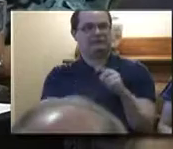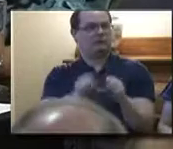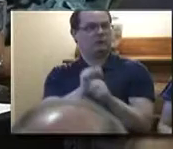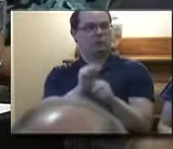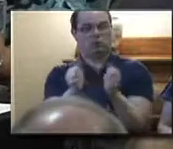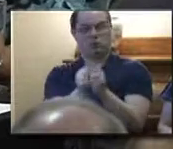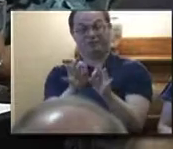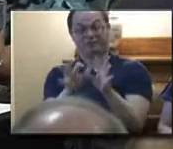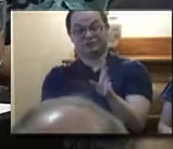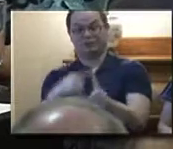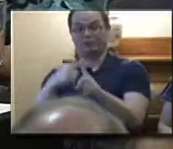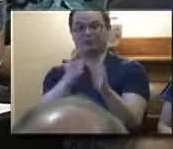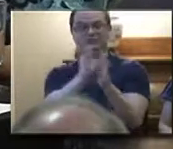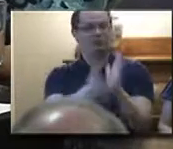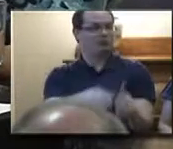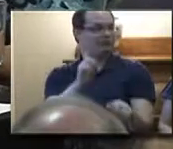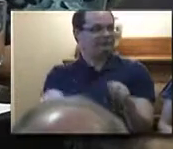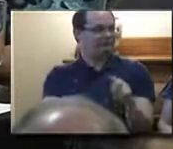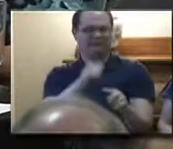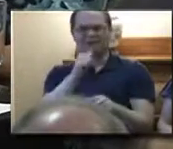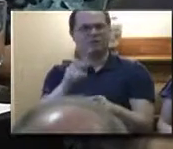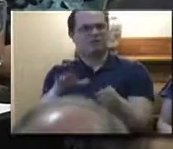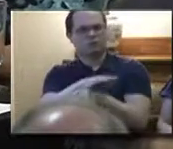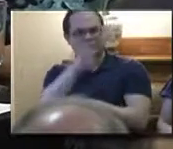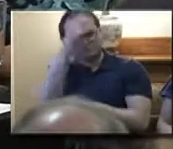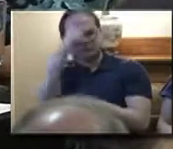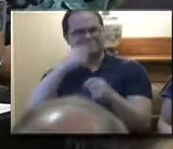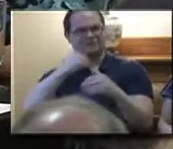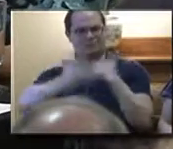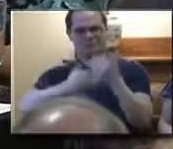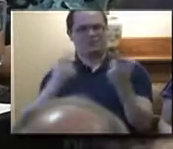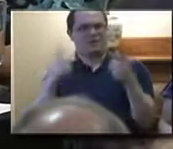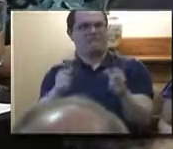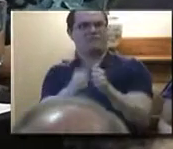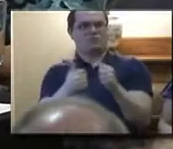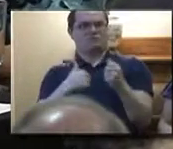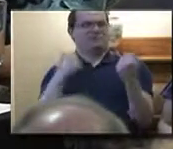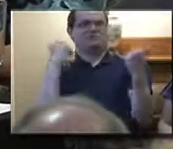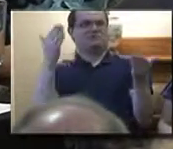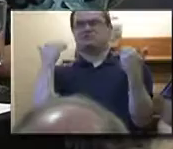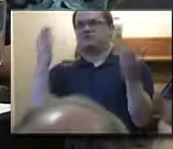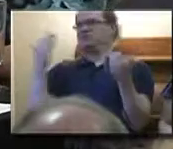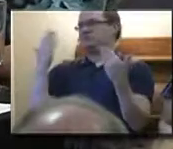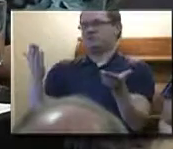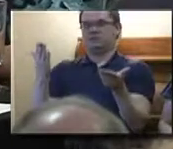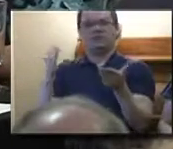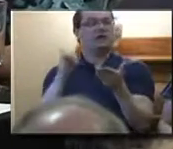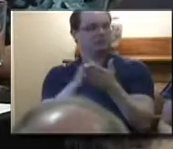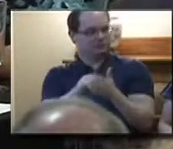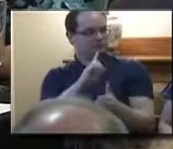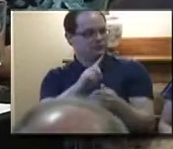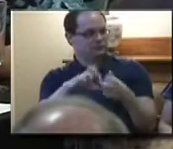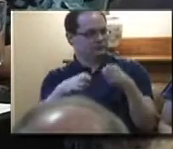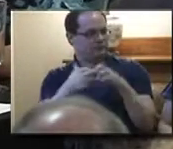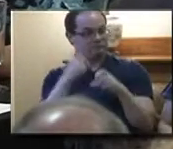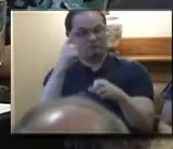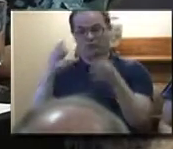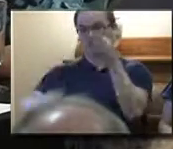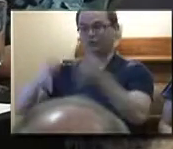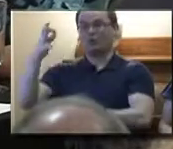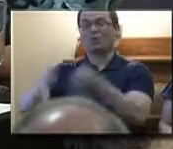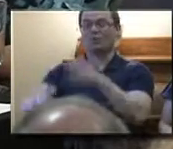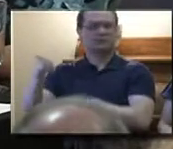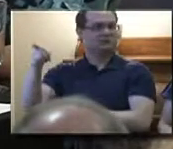an interpreter and their attorney. They can't understand the proceedings that's happening in court. And this is a real problem for the courts,